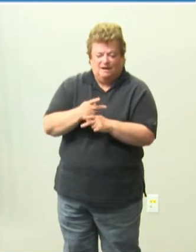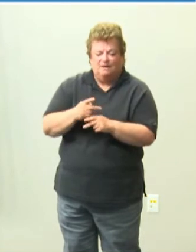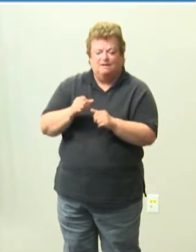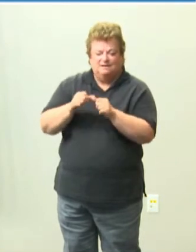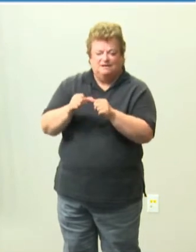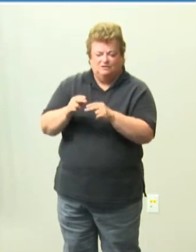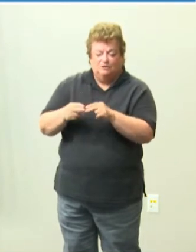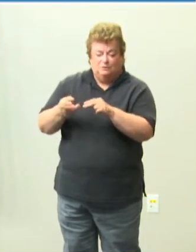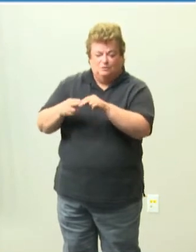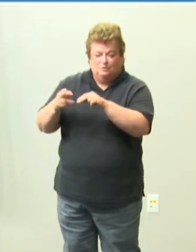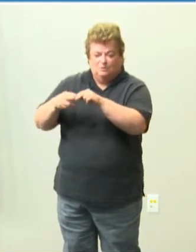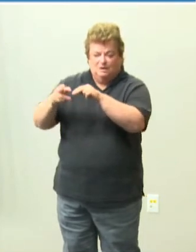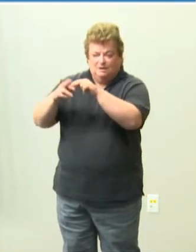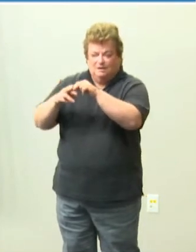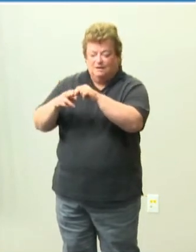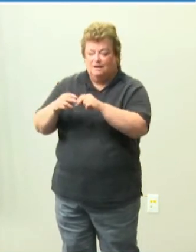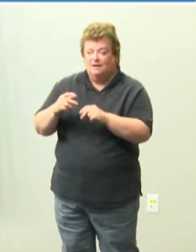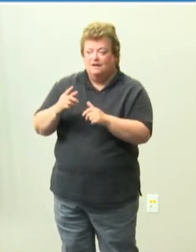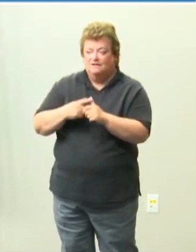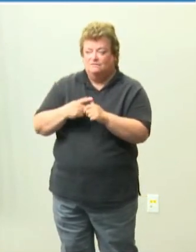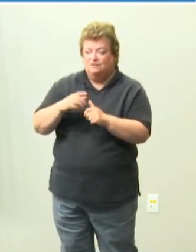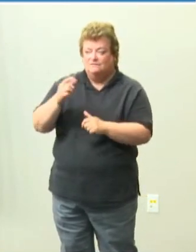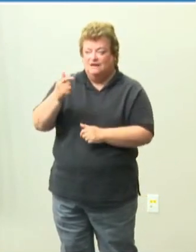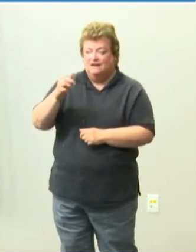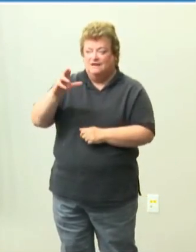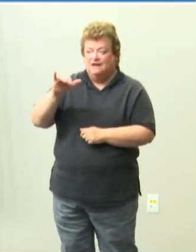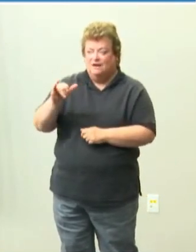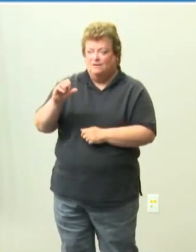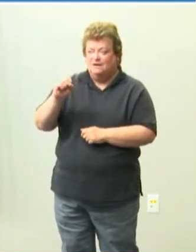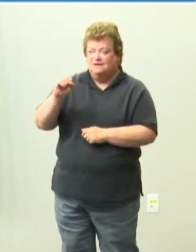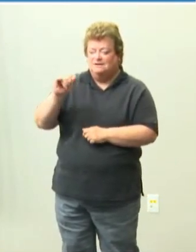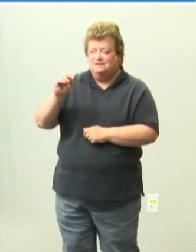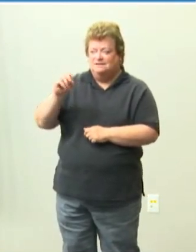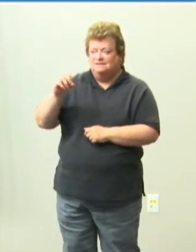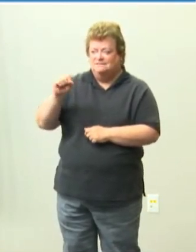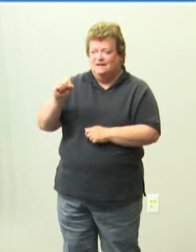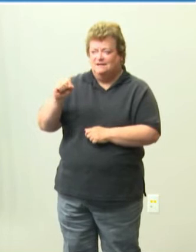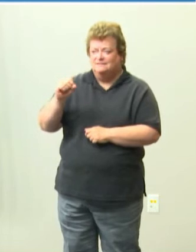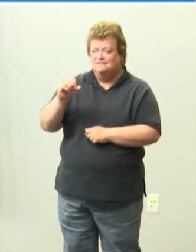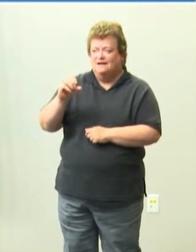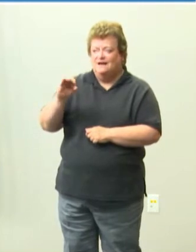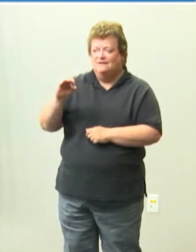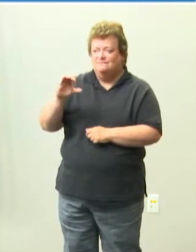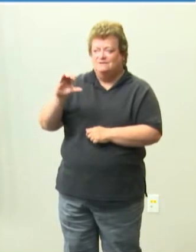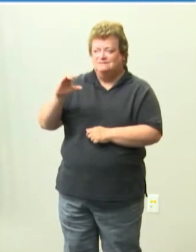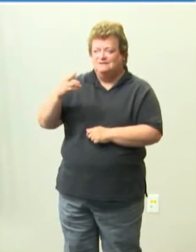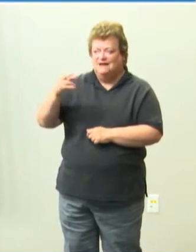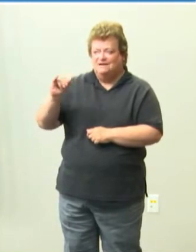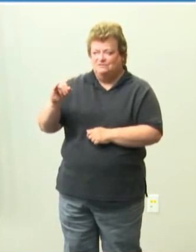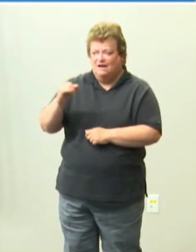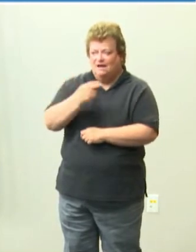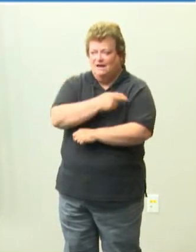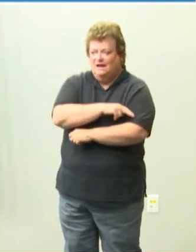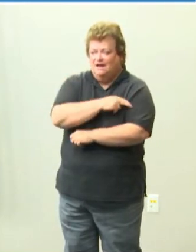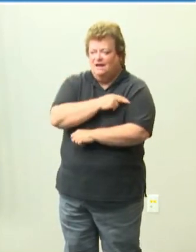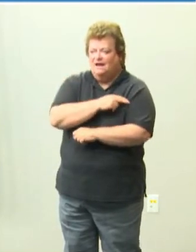I'd like to ask Derek Vance, president of CHI Health, St. Elizabeth, and Nebraska Heart, to tell us about